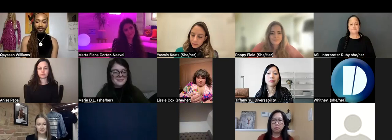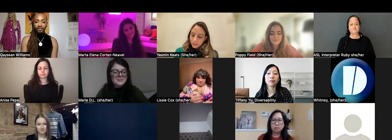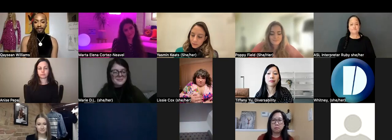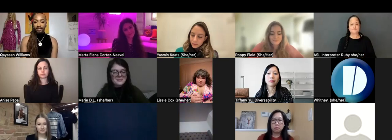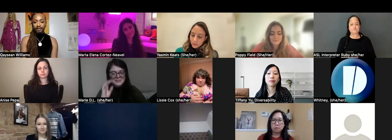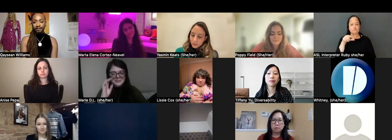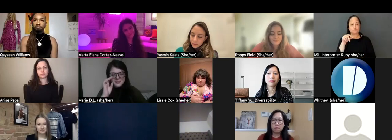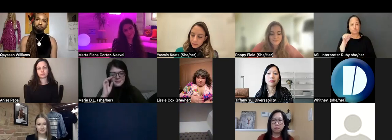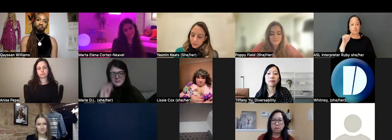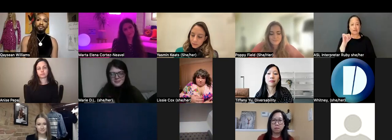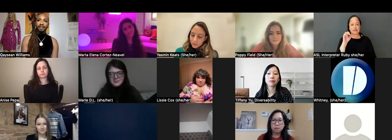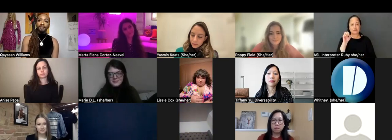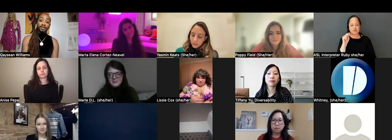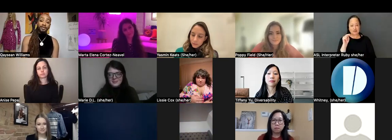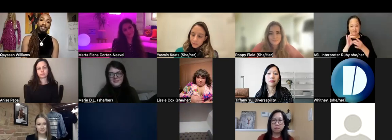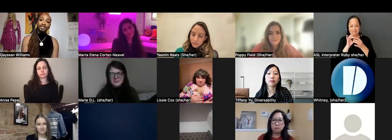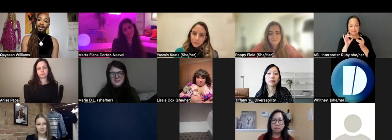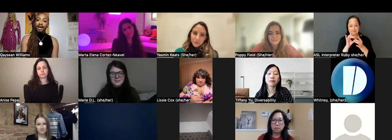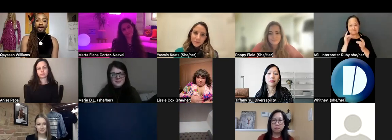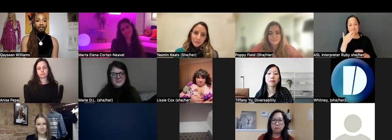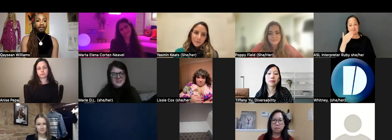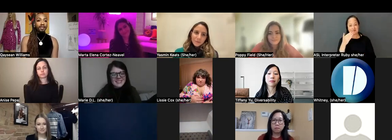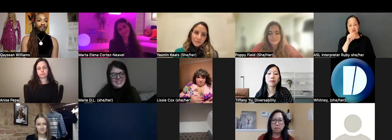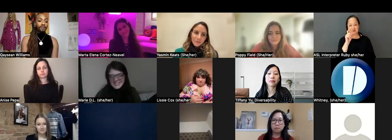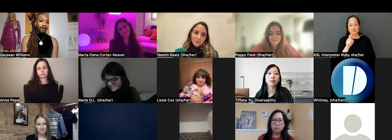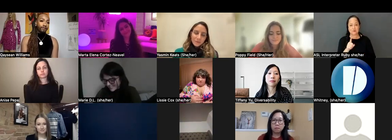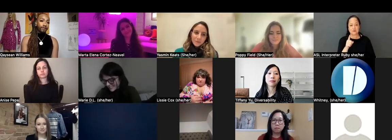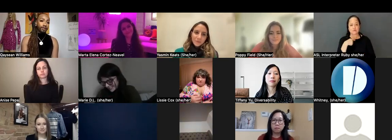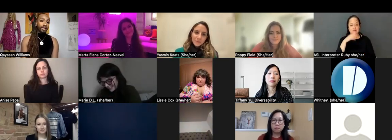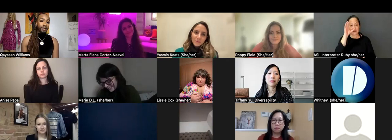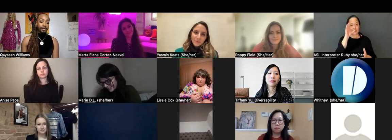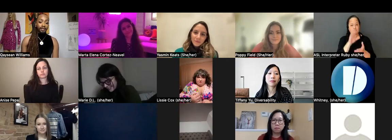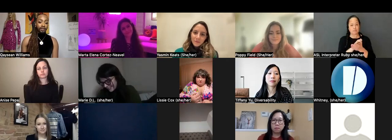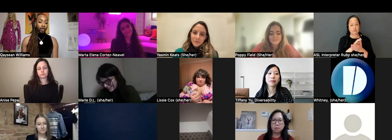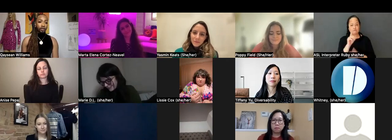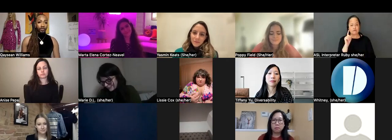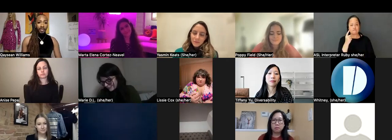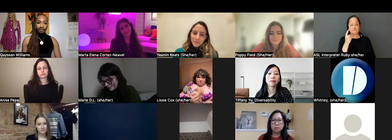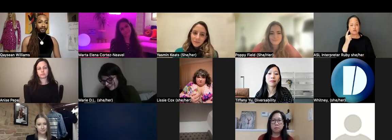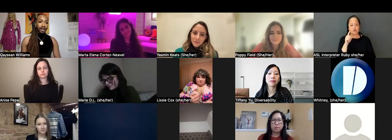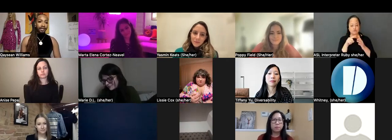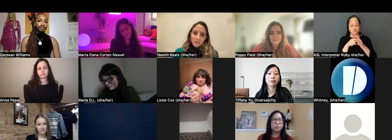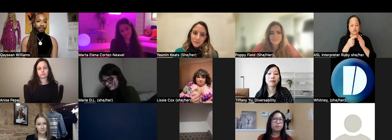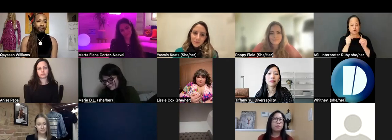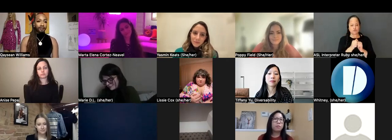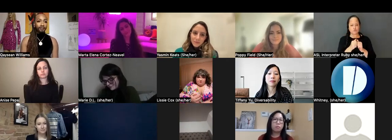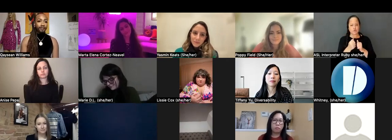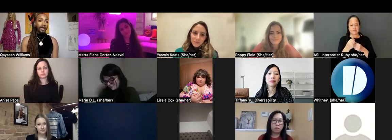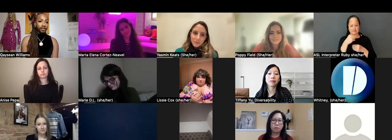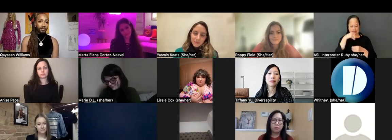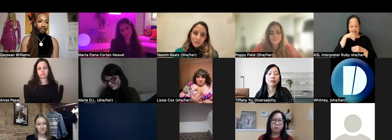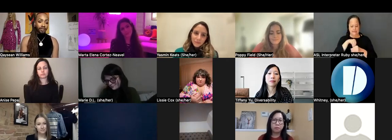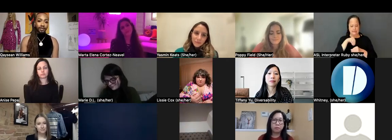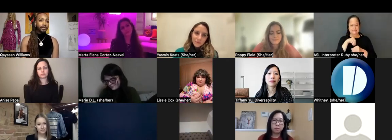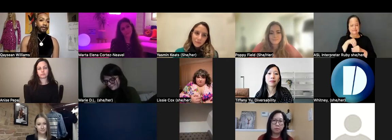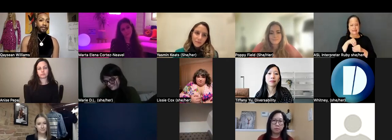I think, it's a good question. I believe at first, I think it starts with the insides of the